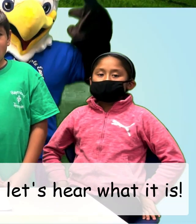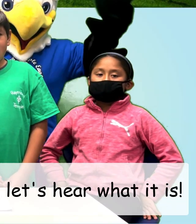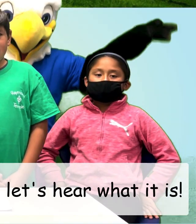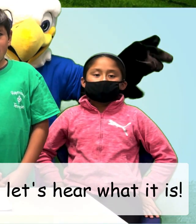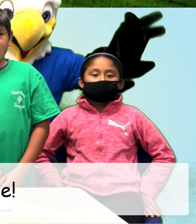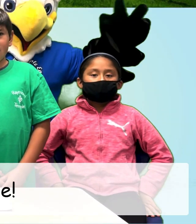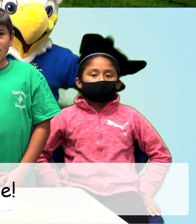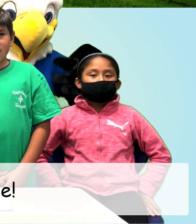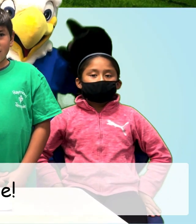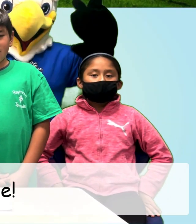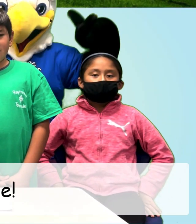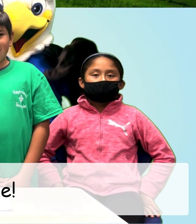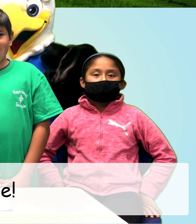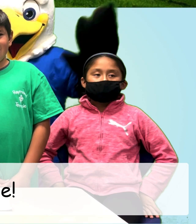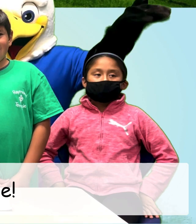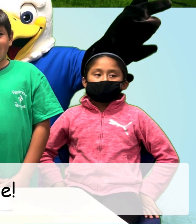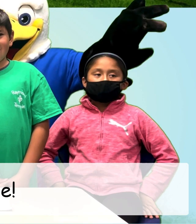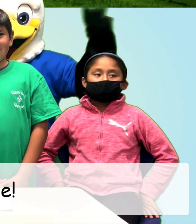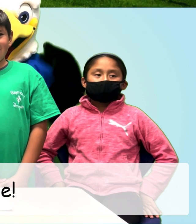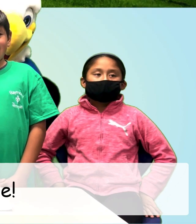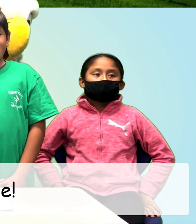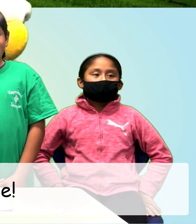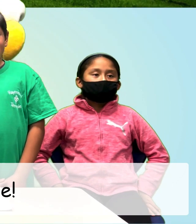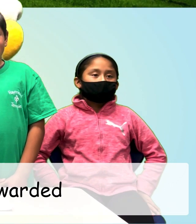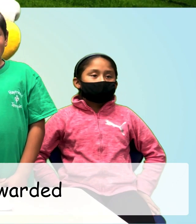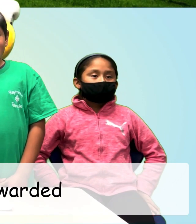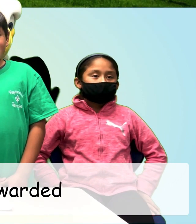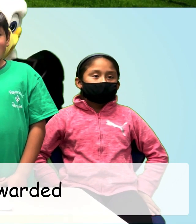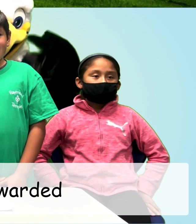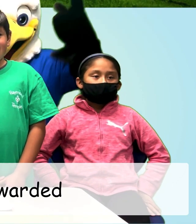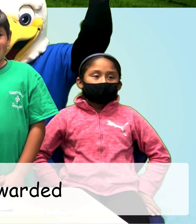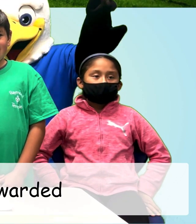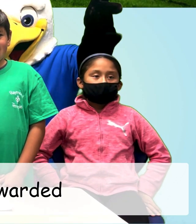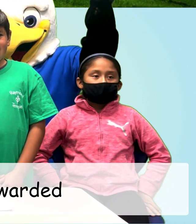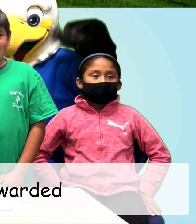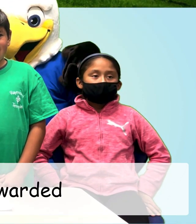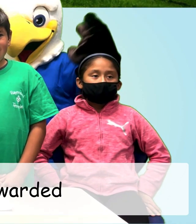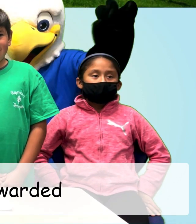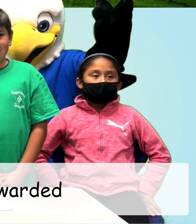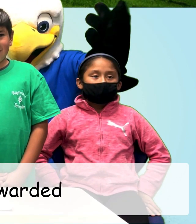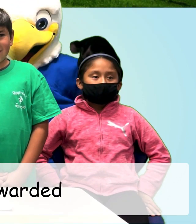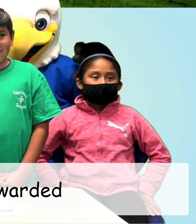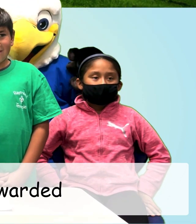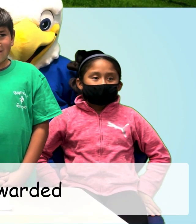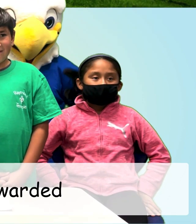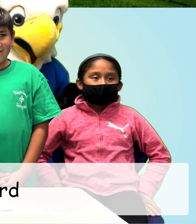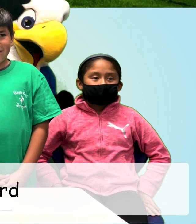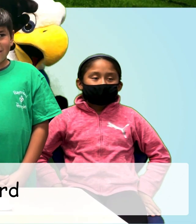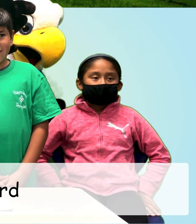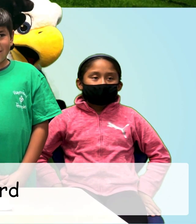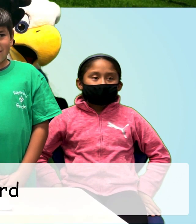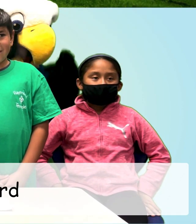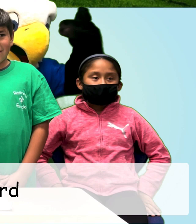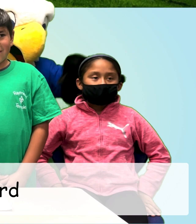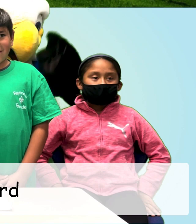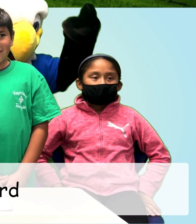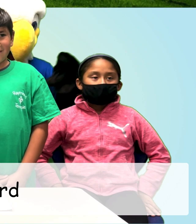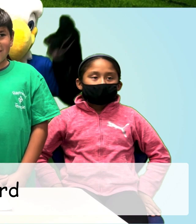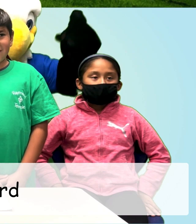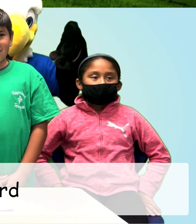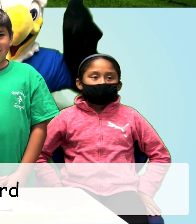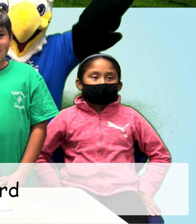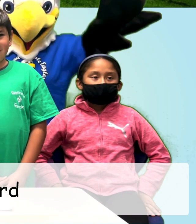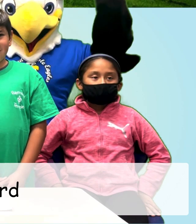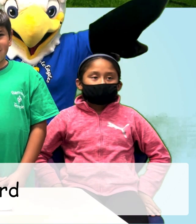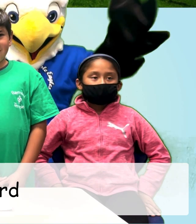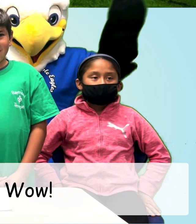is. All right, Raymond Temple. Raymond Temple has been awarded the Green